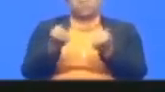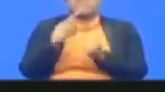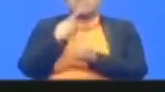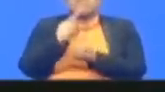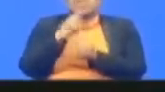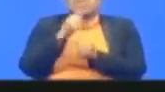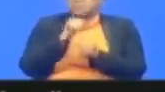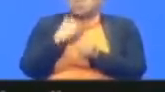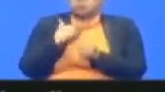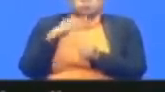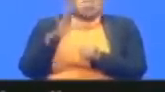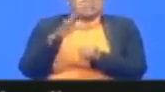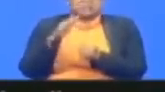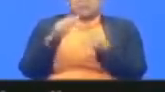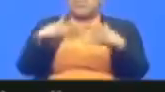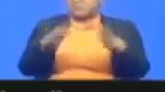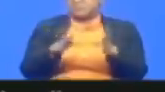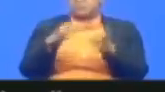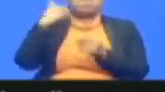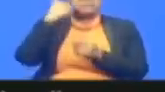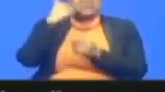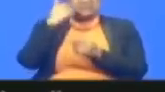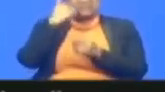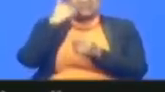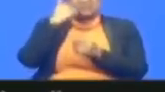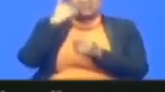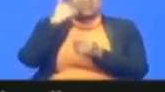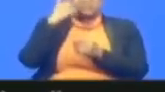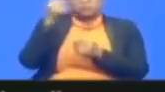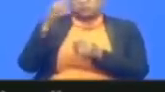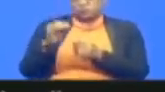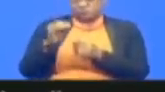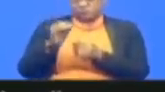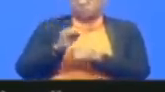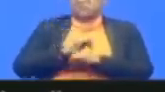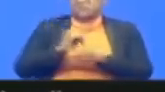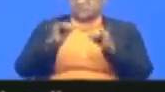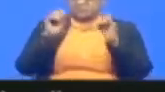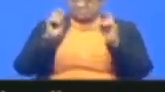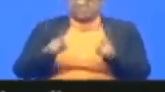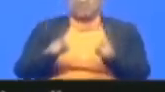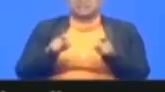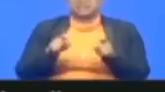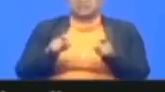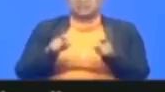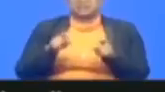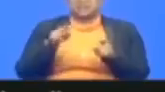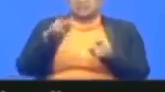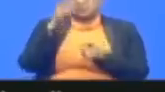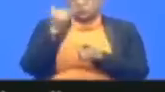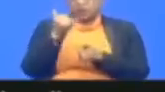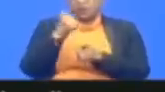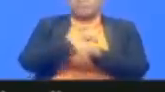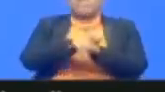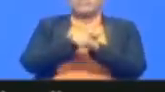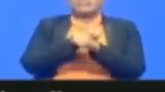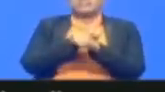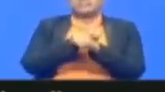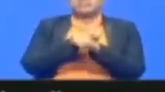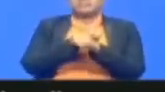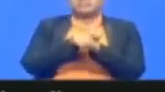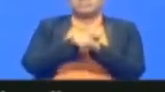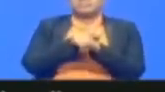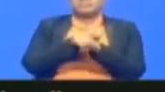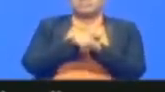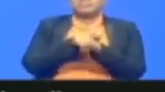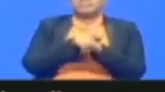cannot afford healthcare, and so their mantra is inevitably, prevention is better than cure. Sasa hata